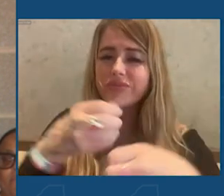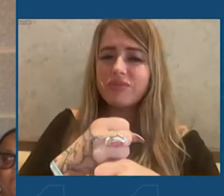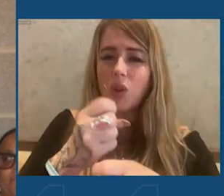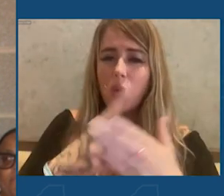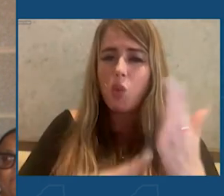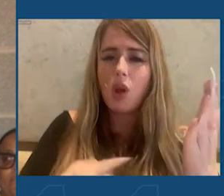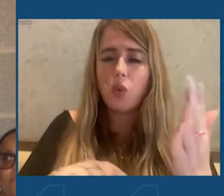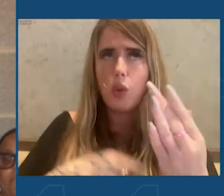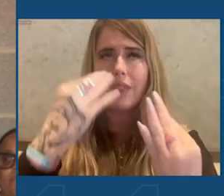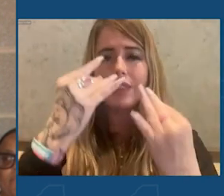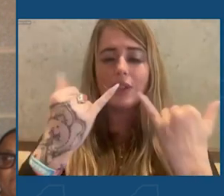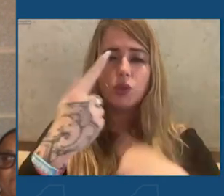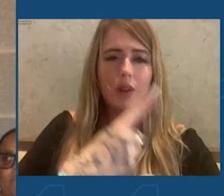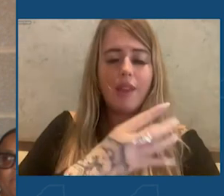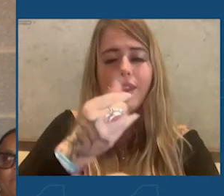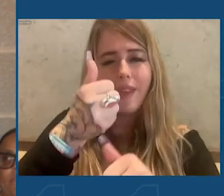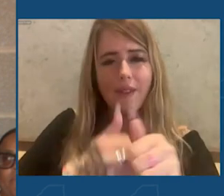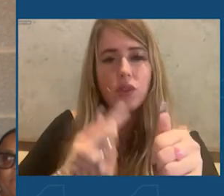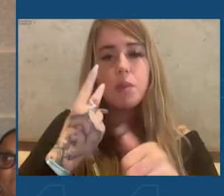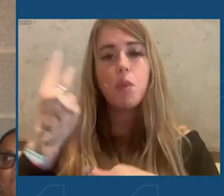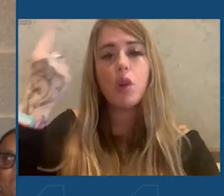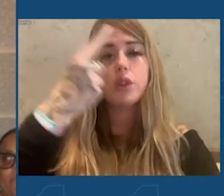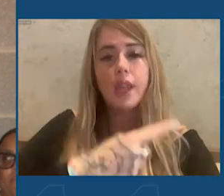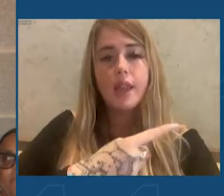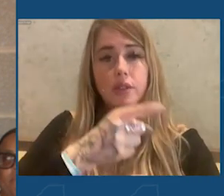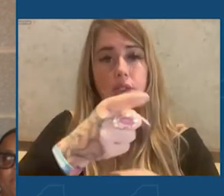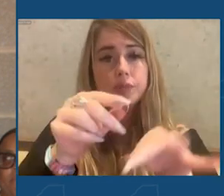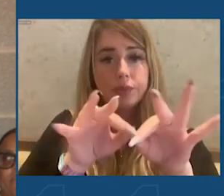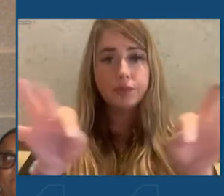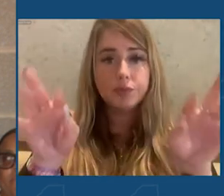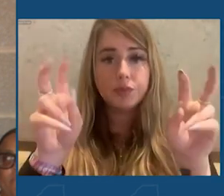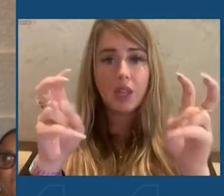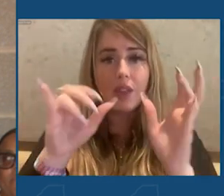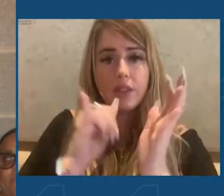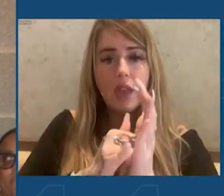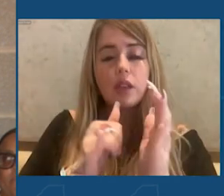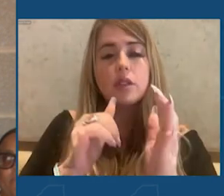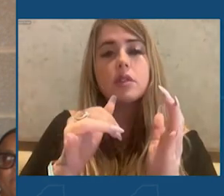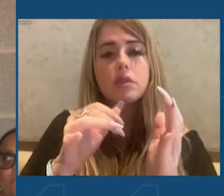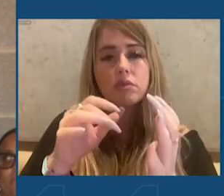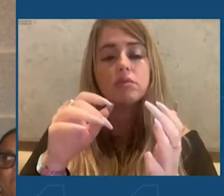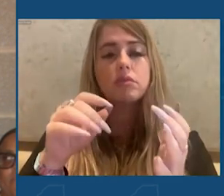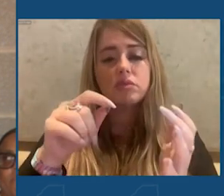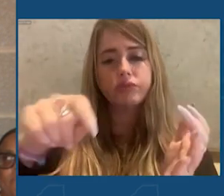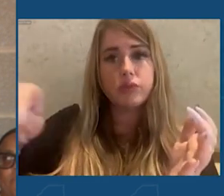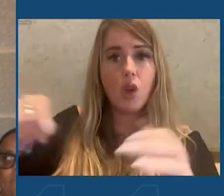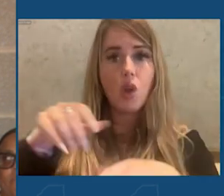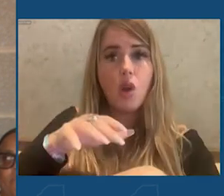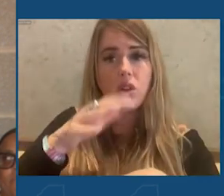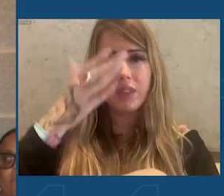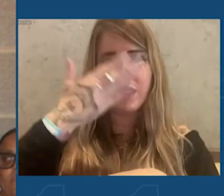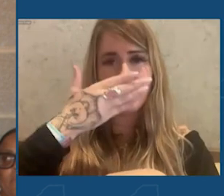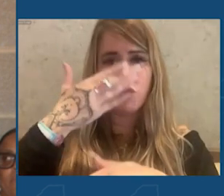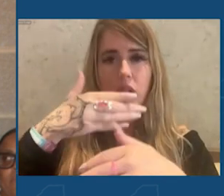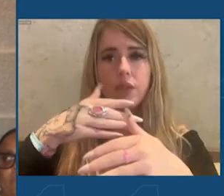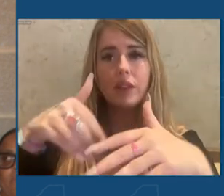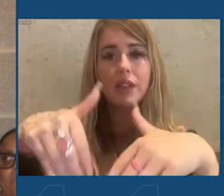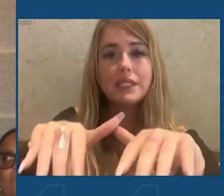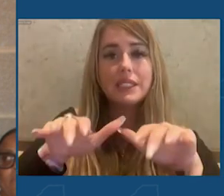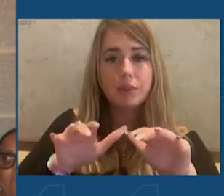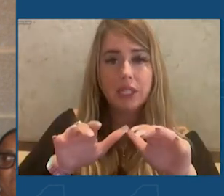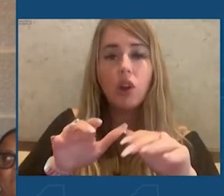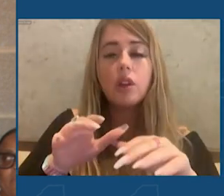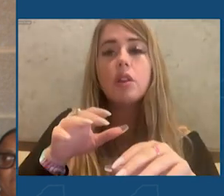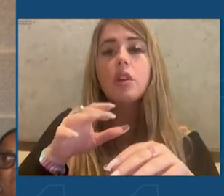every Memorial Day. It's an inscription that appears at the entrance to an Allied cemetery on a remote World War